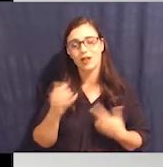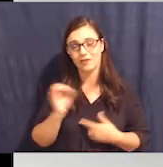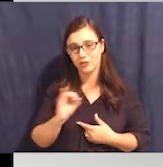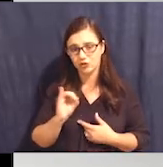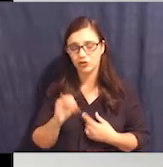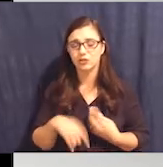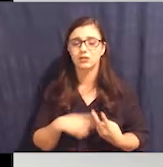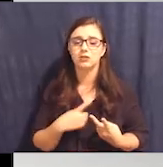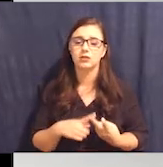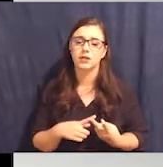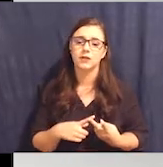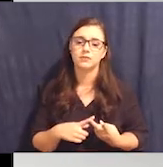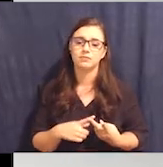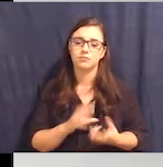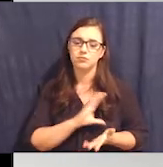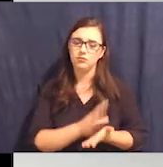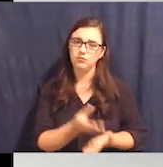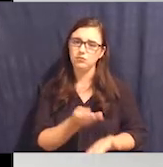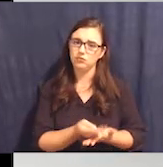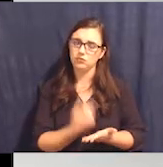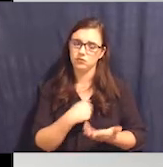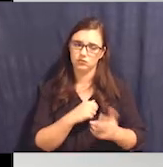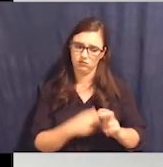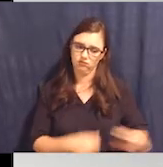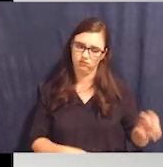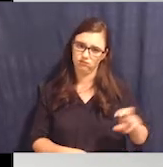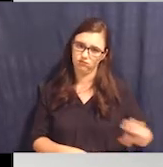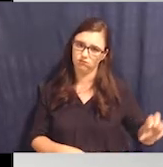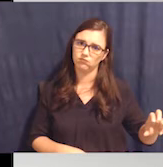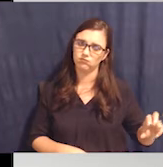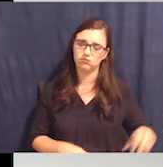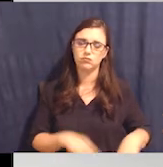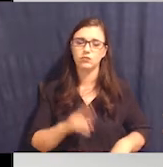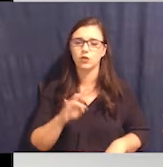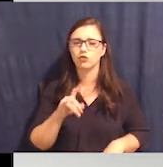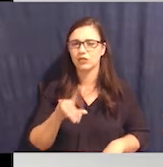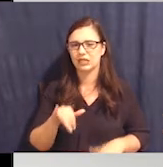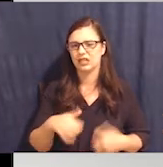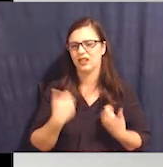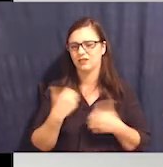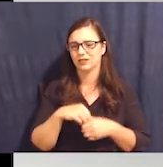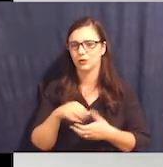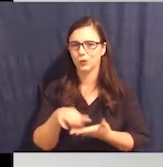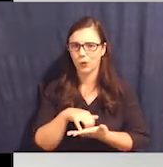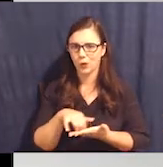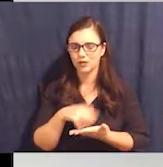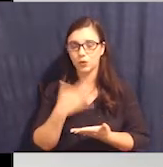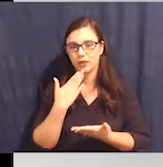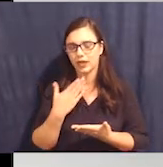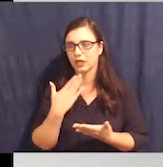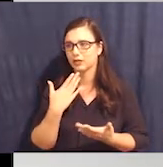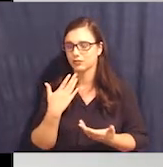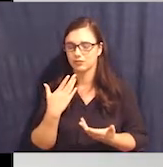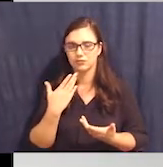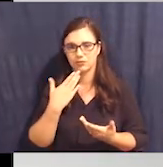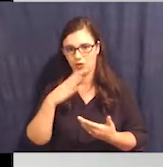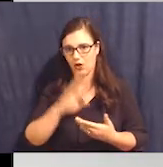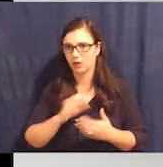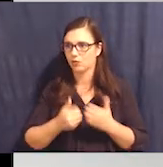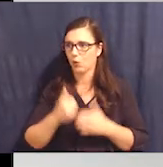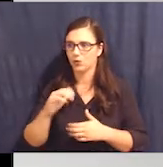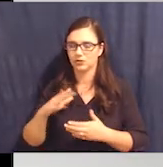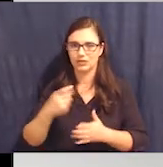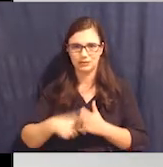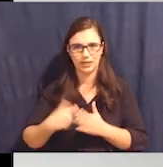life insurance and with the amount of money we put aside, and Ricky lives in New York, so thank goodness most